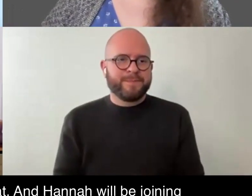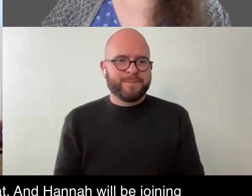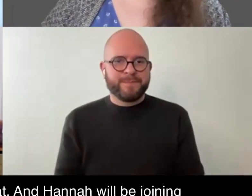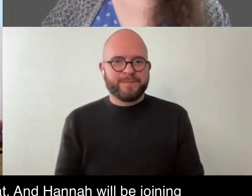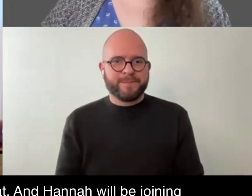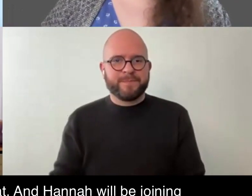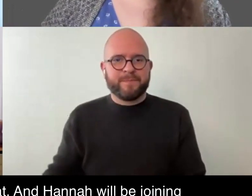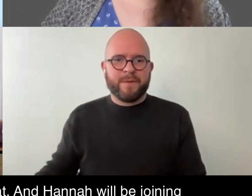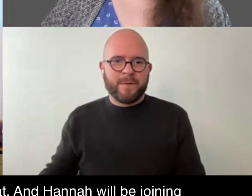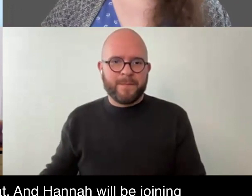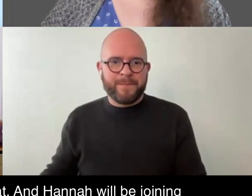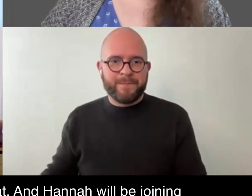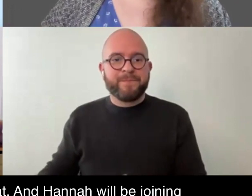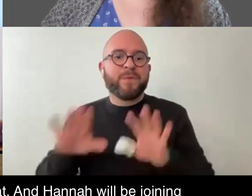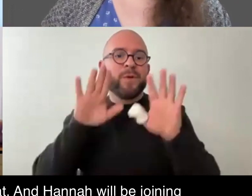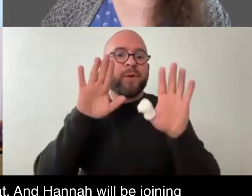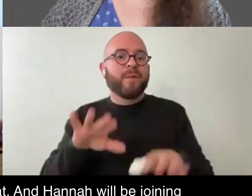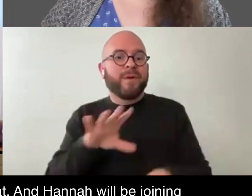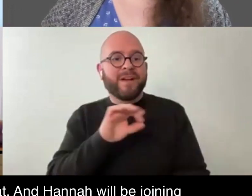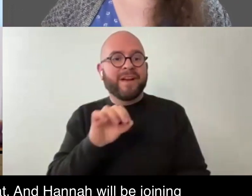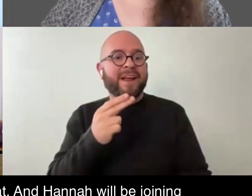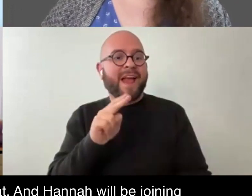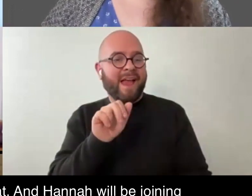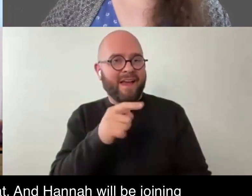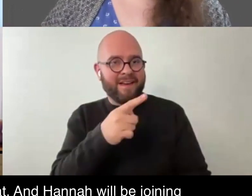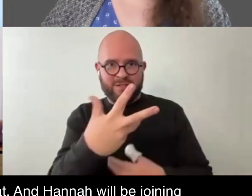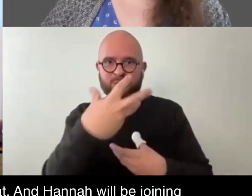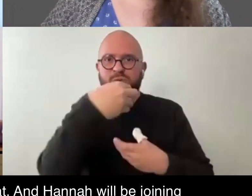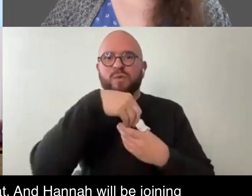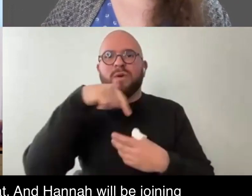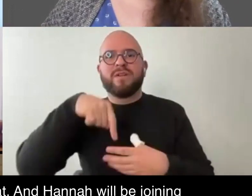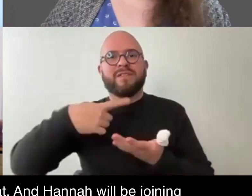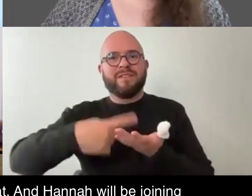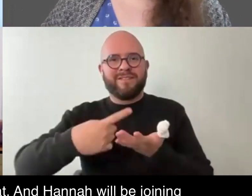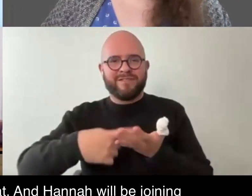Great, and Hannah will be joining us in our conversation today.